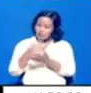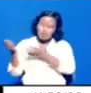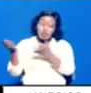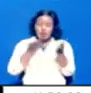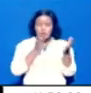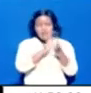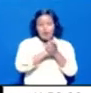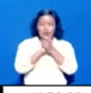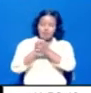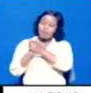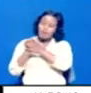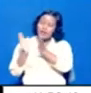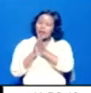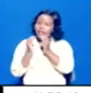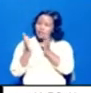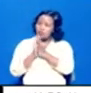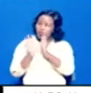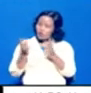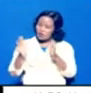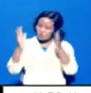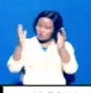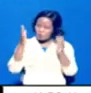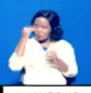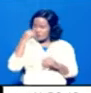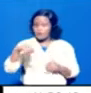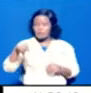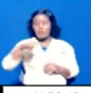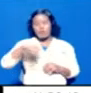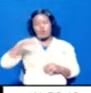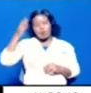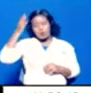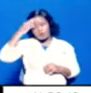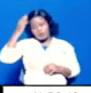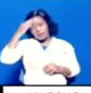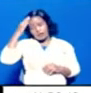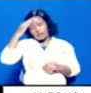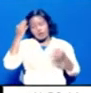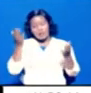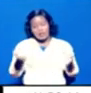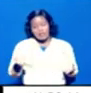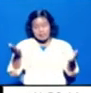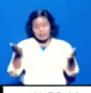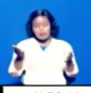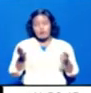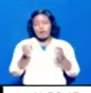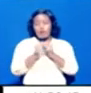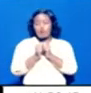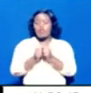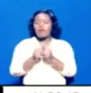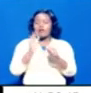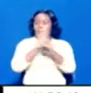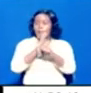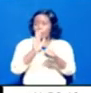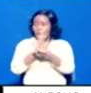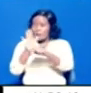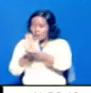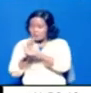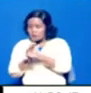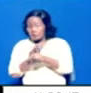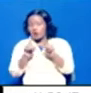because we recognize the fact that with the incoming of the